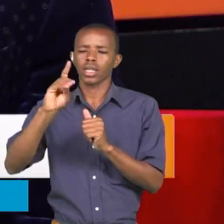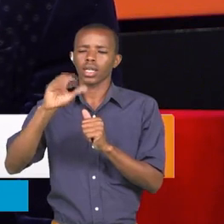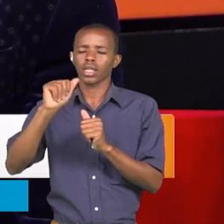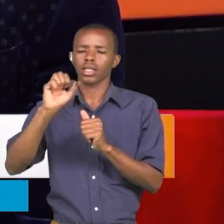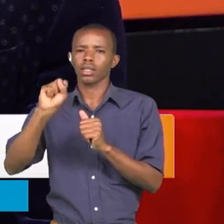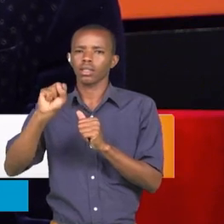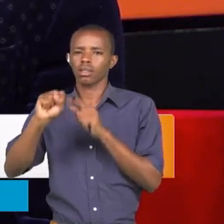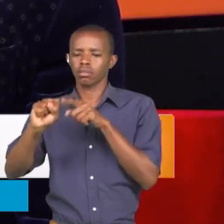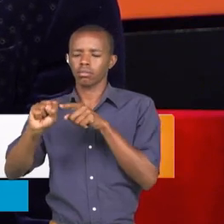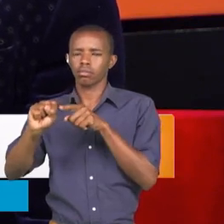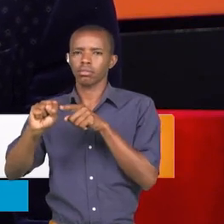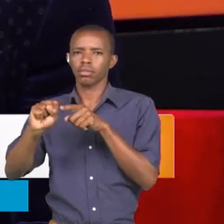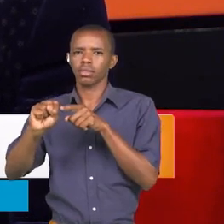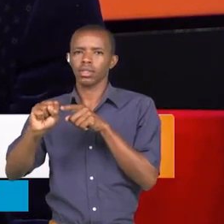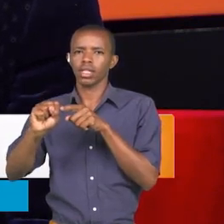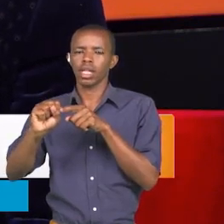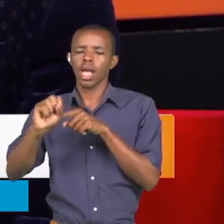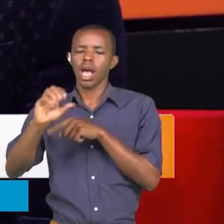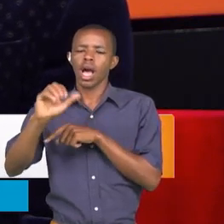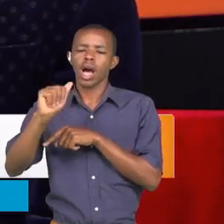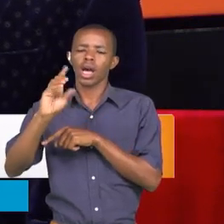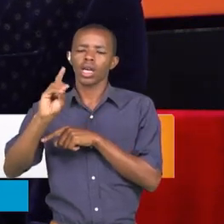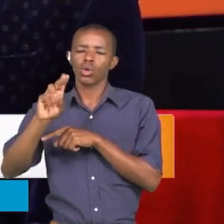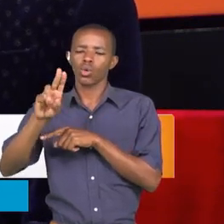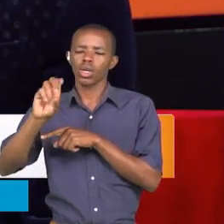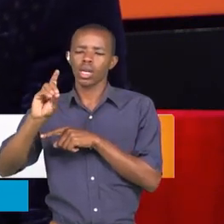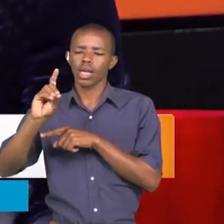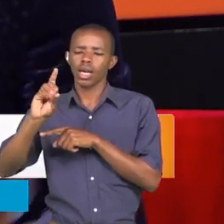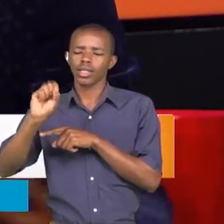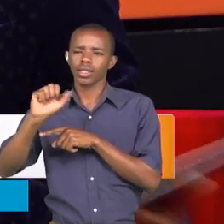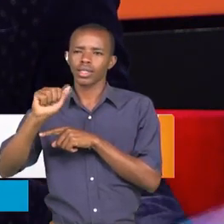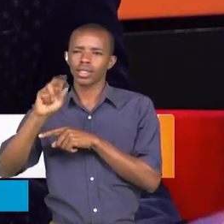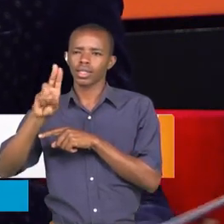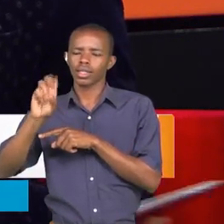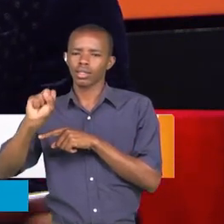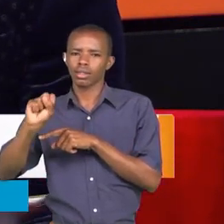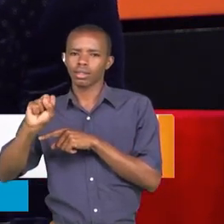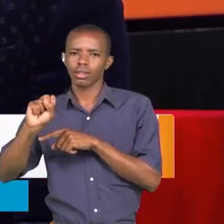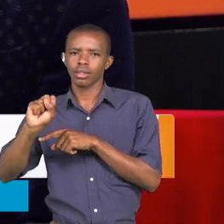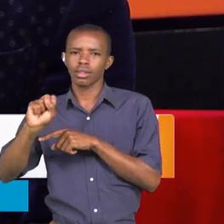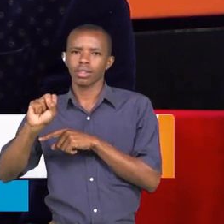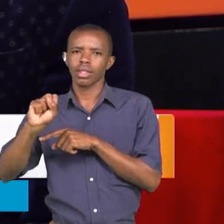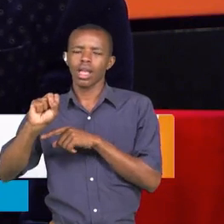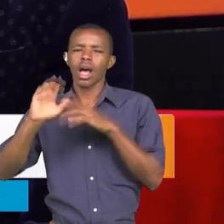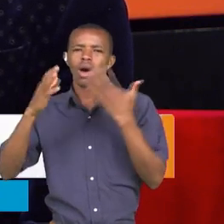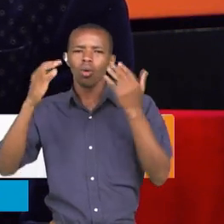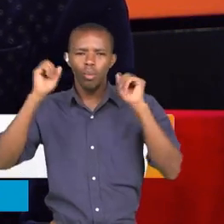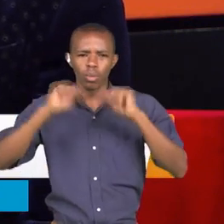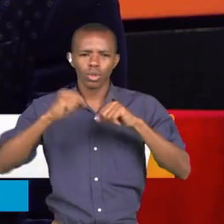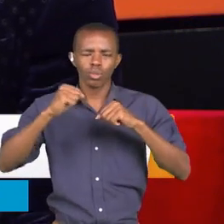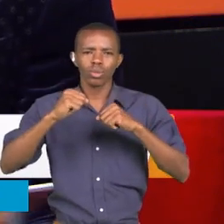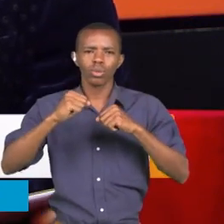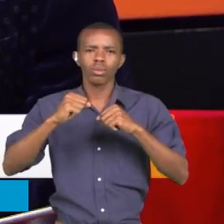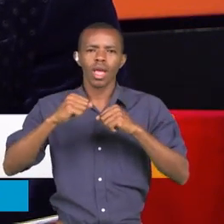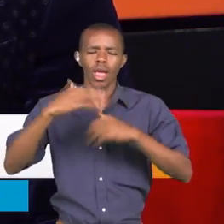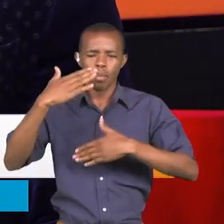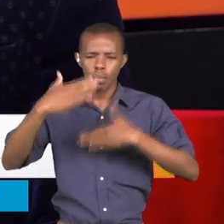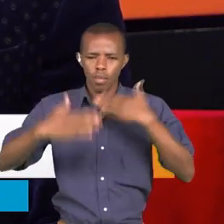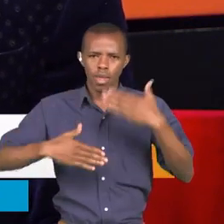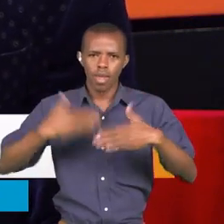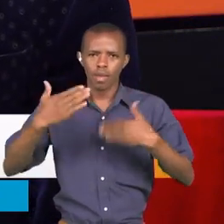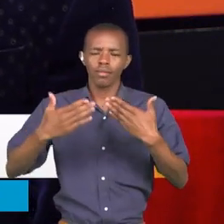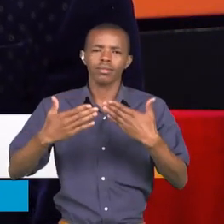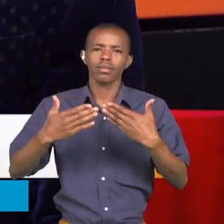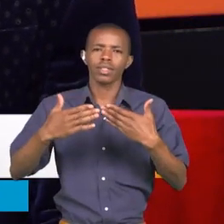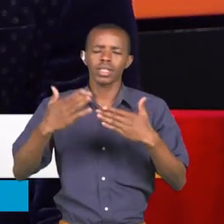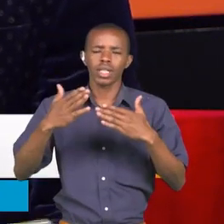Adudas, Adudis. You know these things. Yes. Eh? How can they react to this? Because already these guys have just